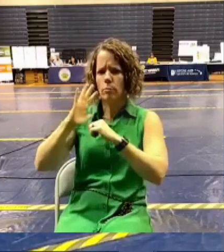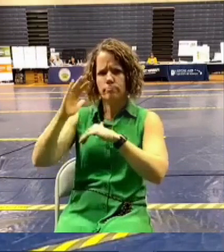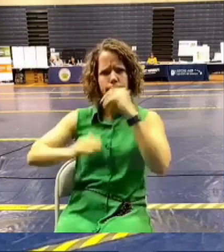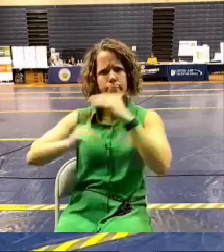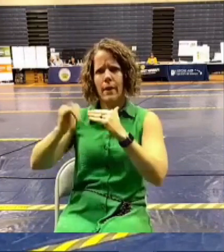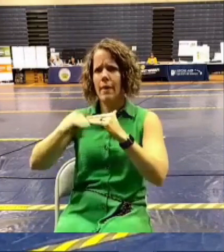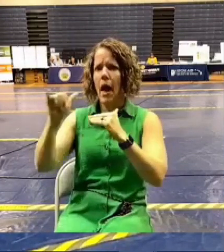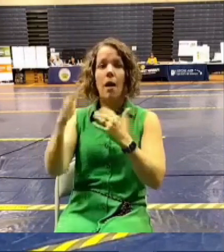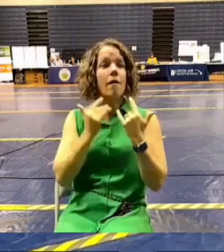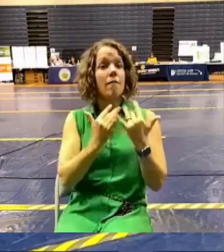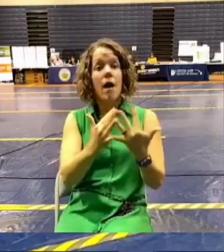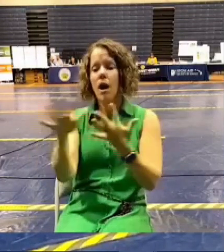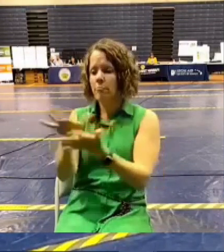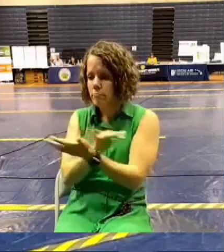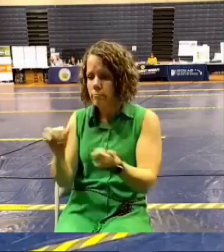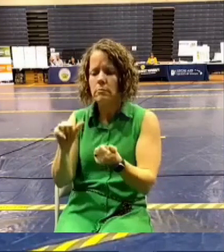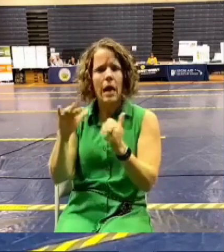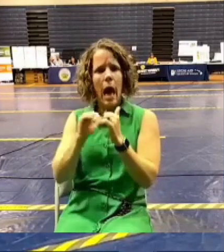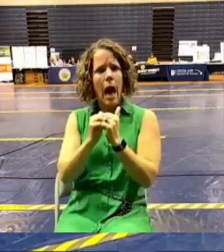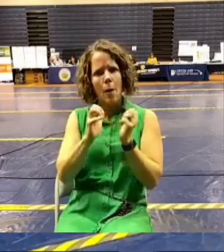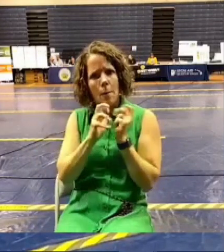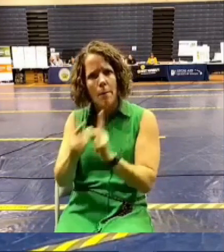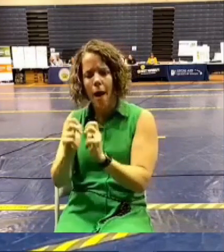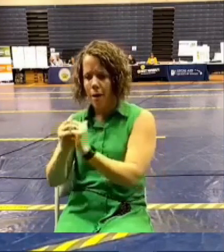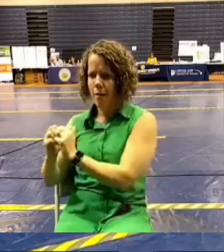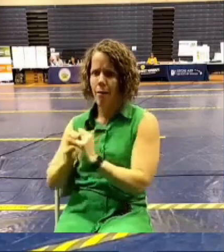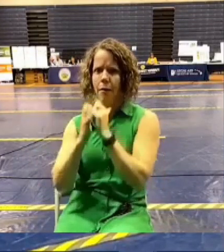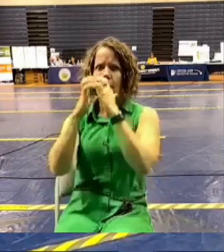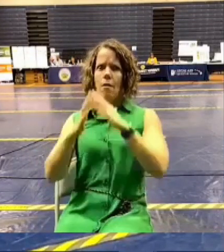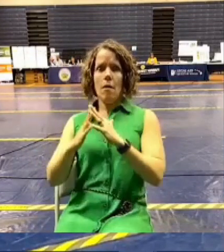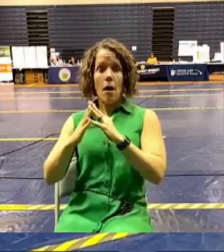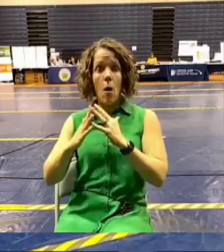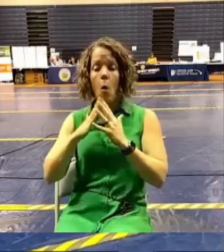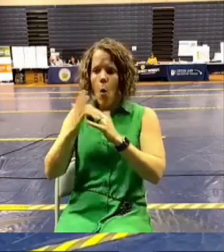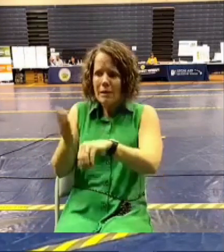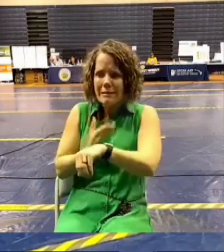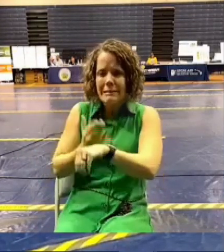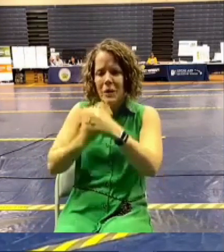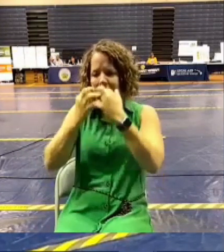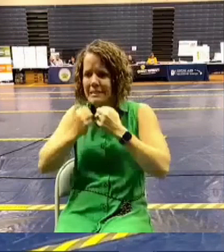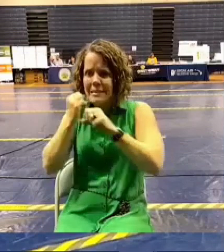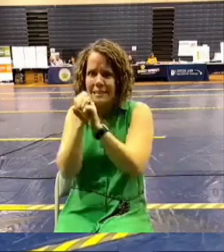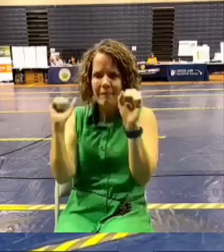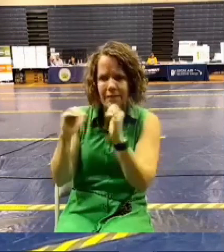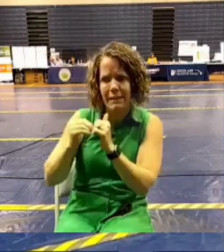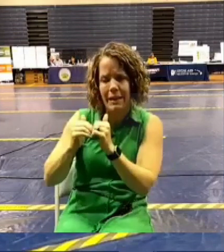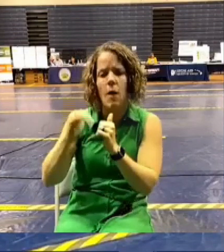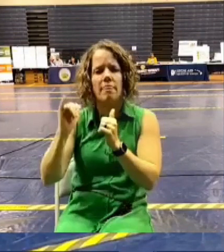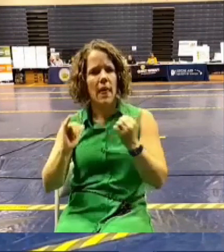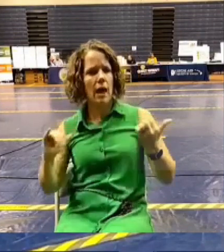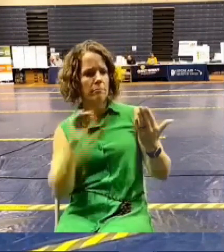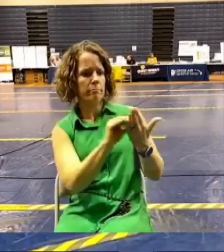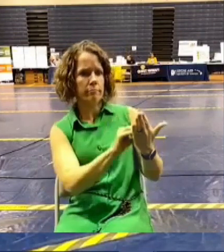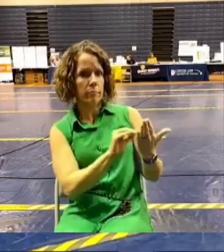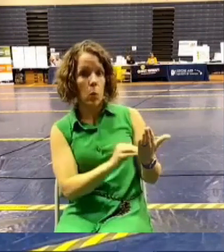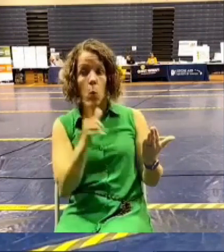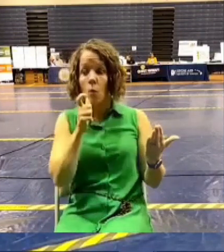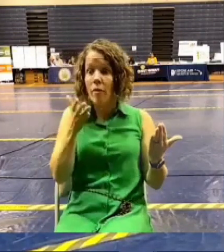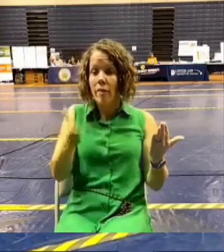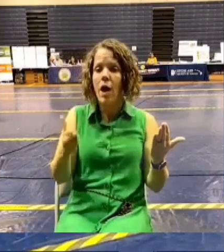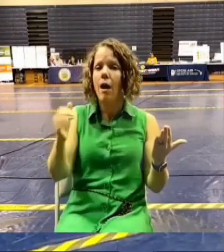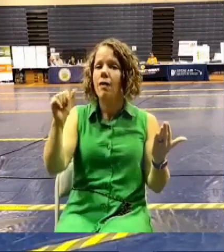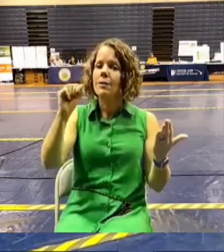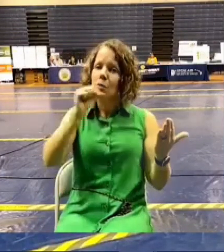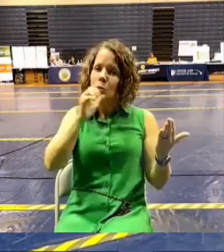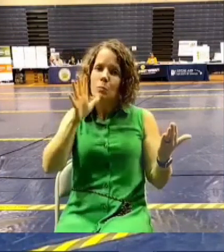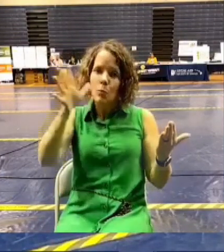subsequent preservations, restorations, rehabilitation, and or reconstruction. So that is a mix of our kupuna, our cultural